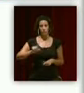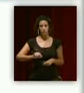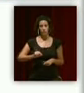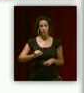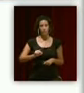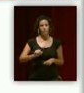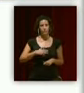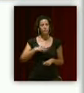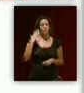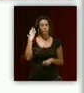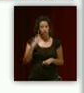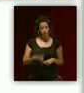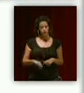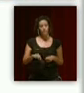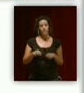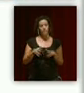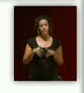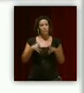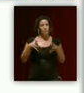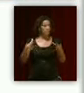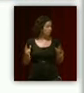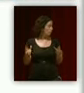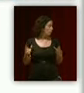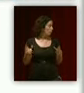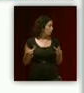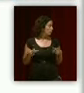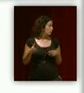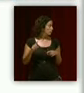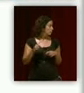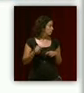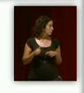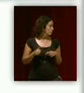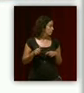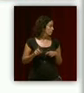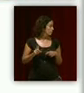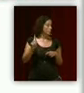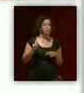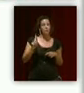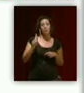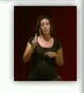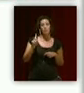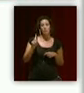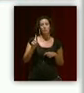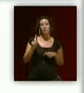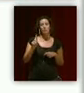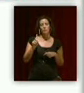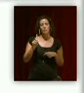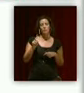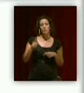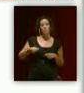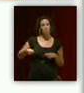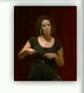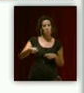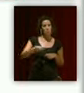required is quite simple. It's cost-effective, and it enables the amplifier, which is what you're seeing up